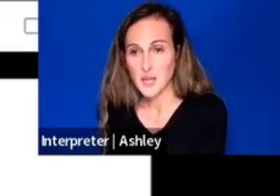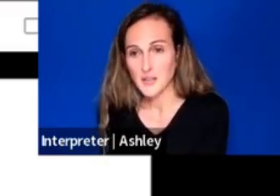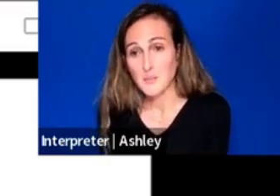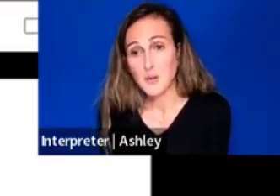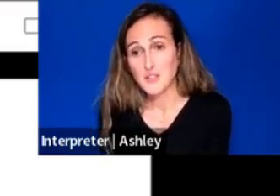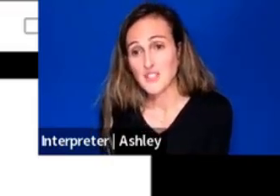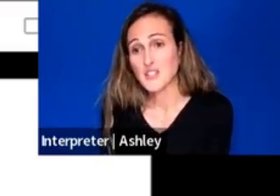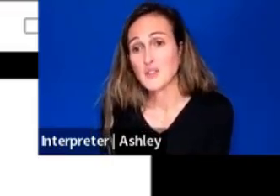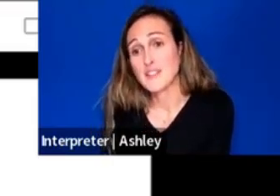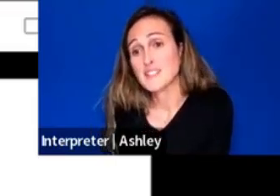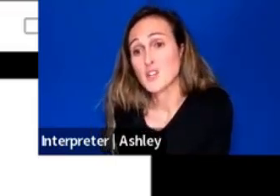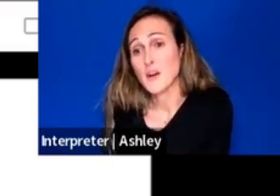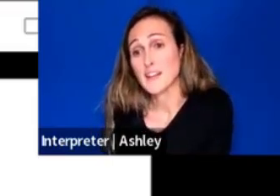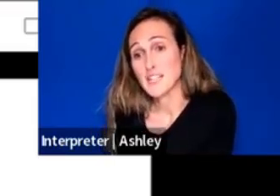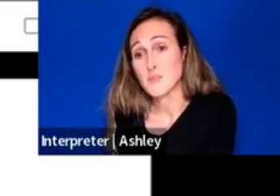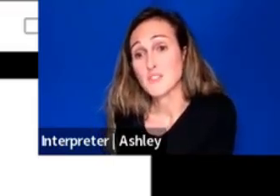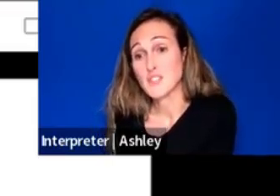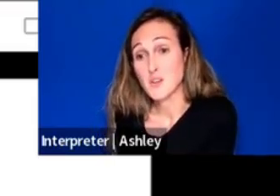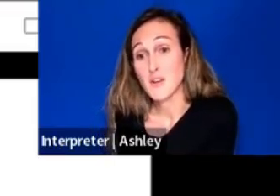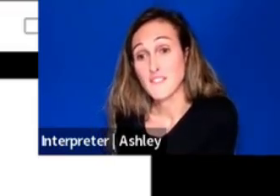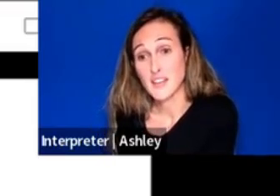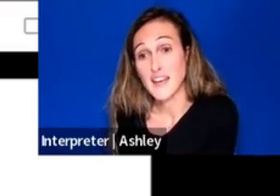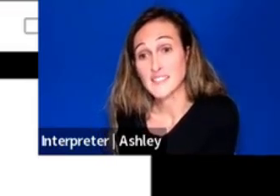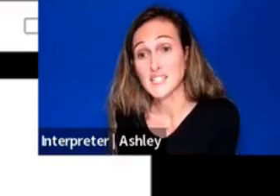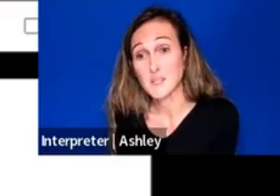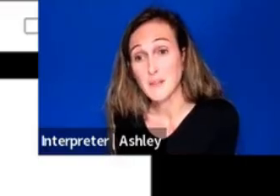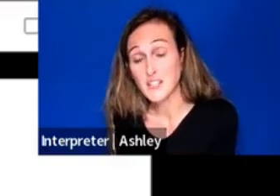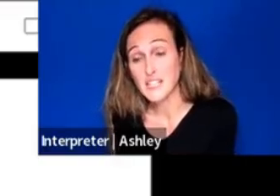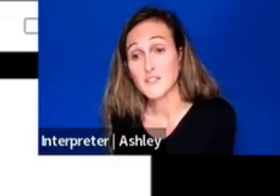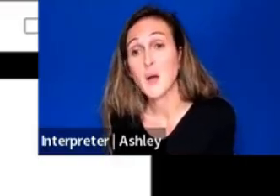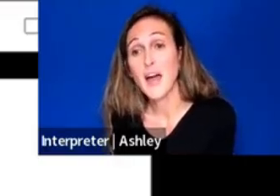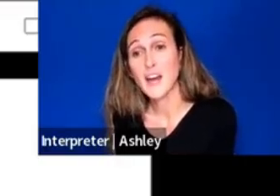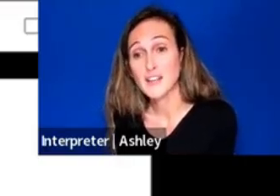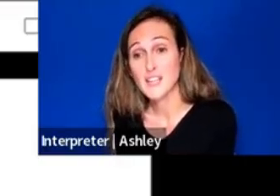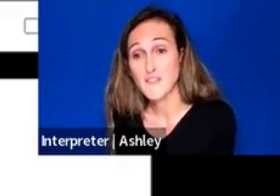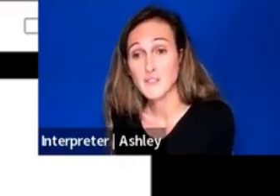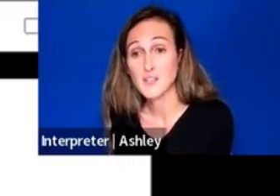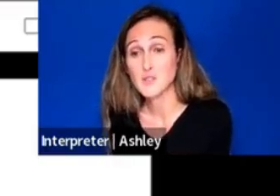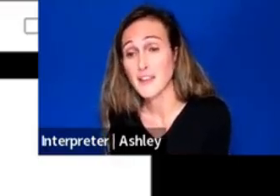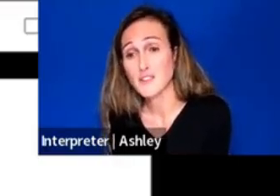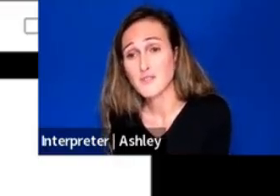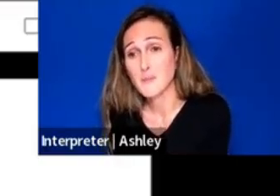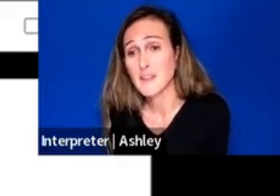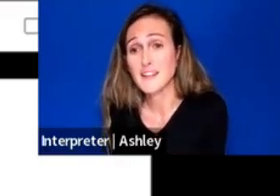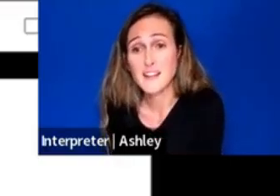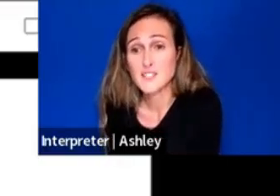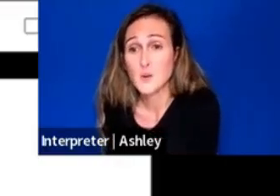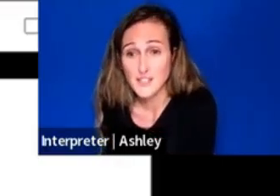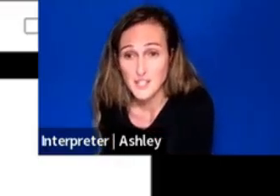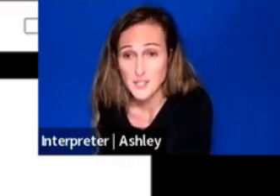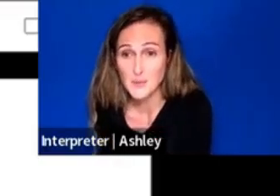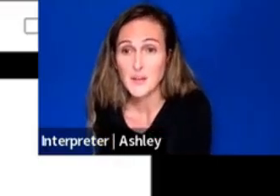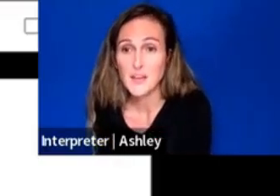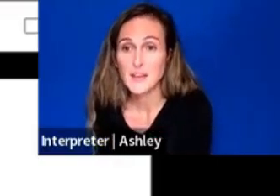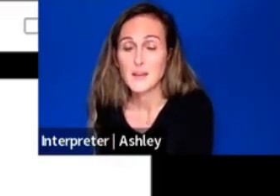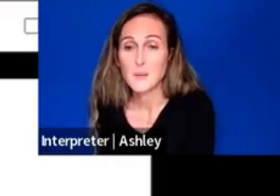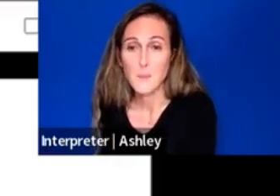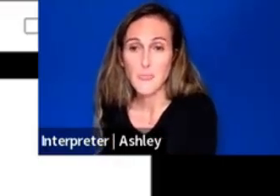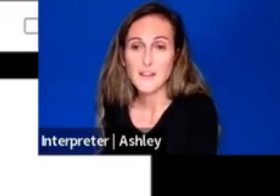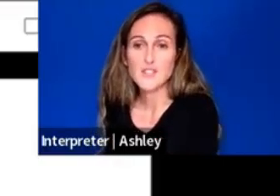consider the person who, and this is a great example of someone who has a disability. If you hire a deaf individual at their firm, that's great